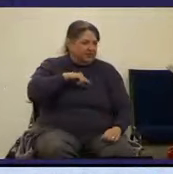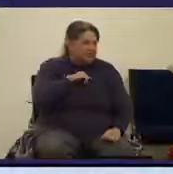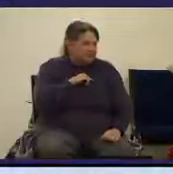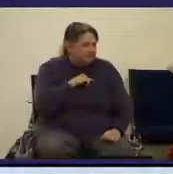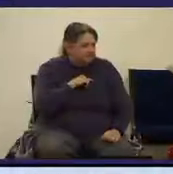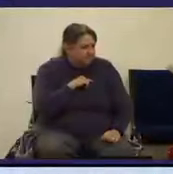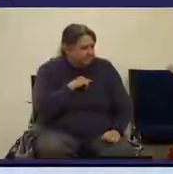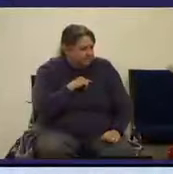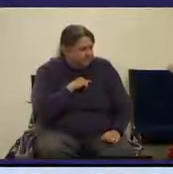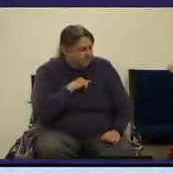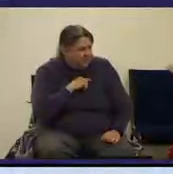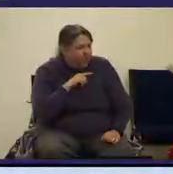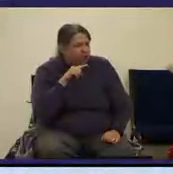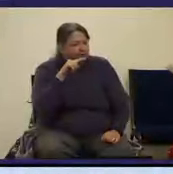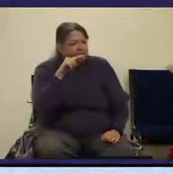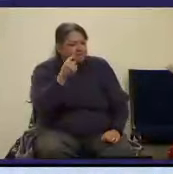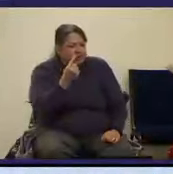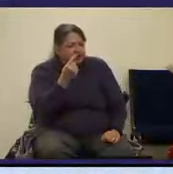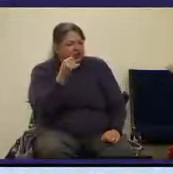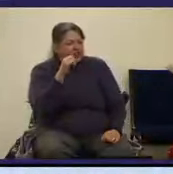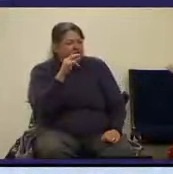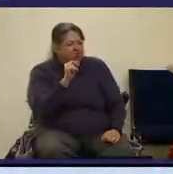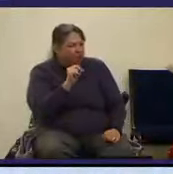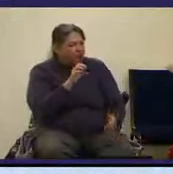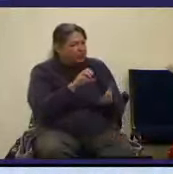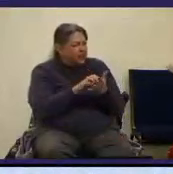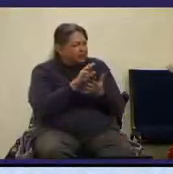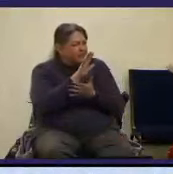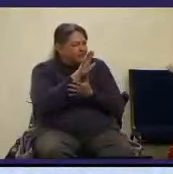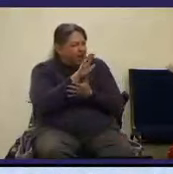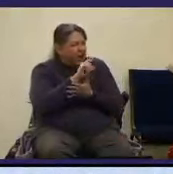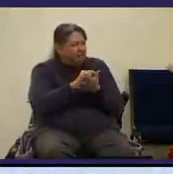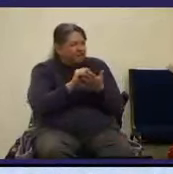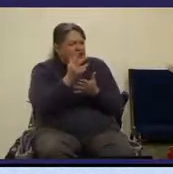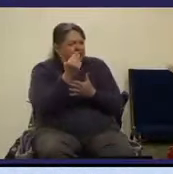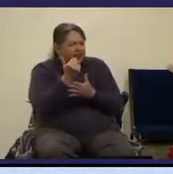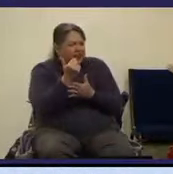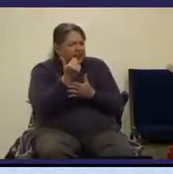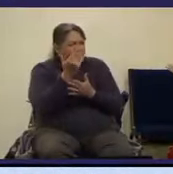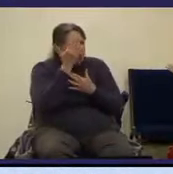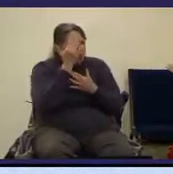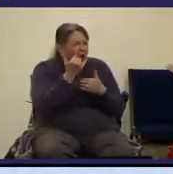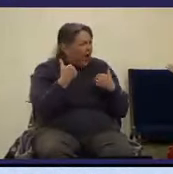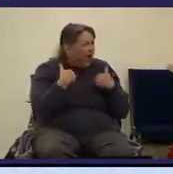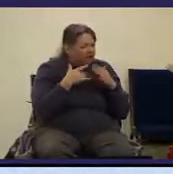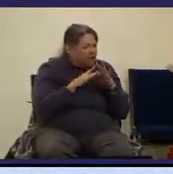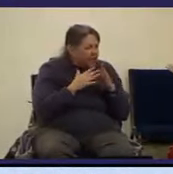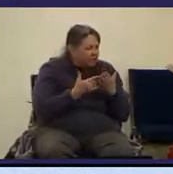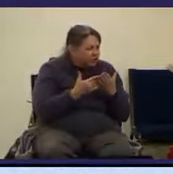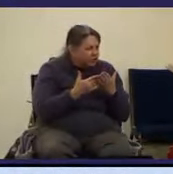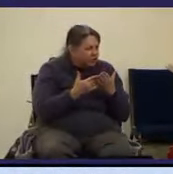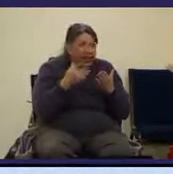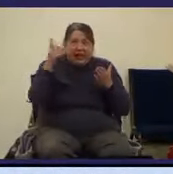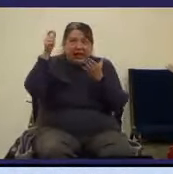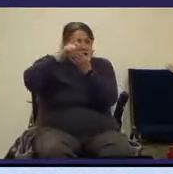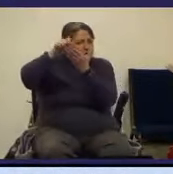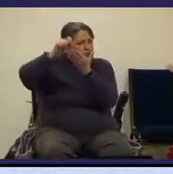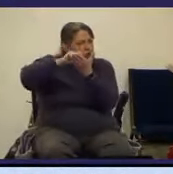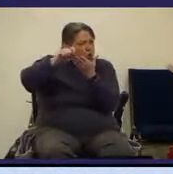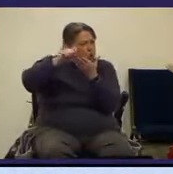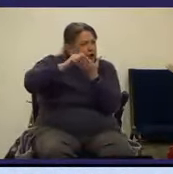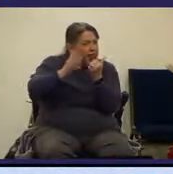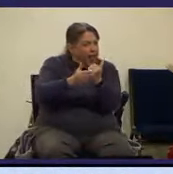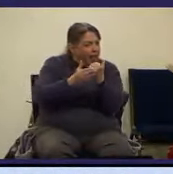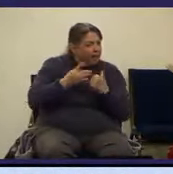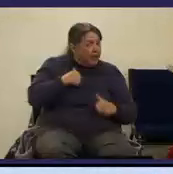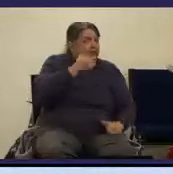1 John 5:13, these things are written so that you may know that you have eternal life.